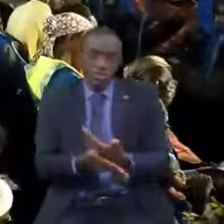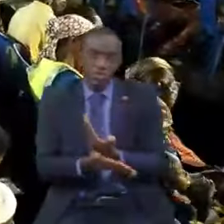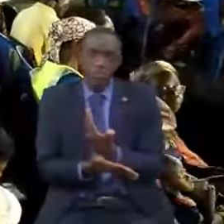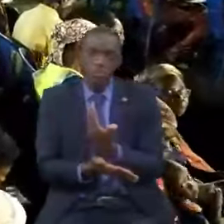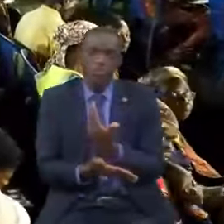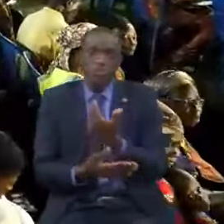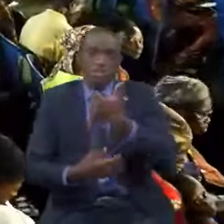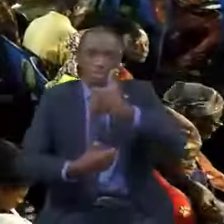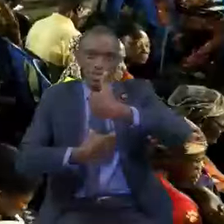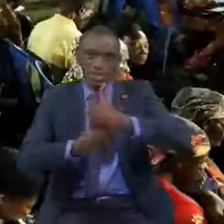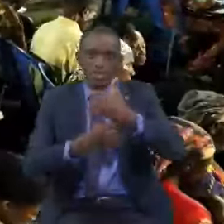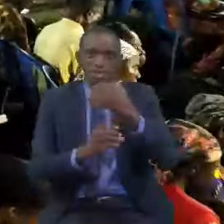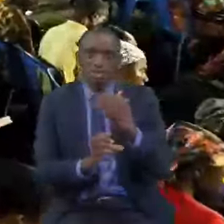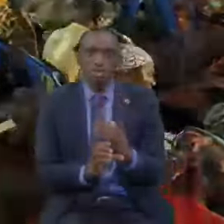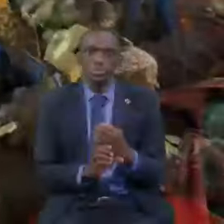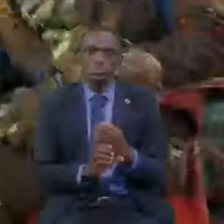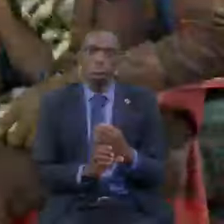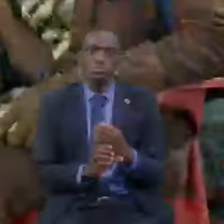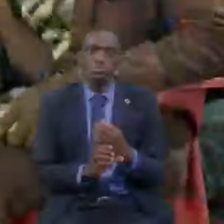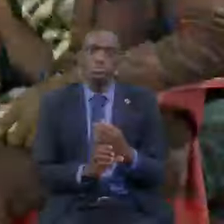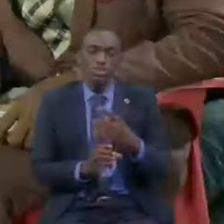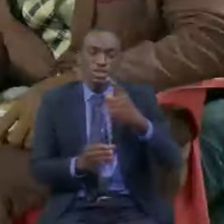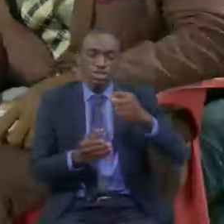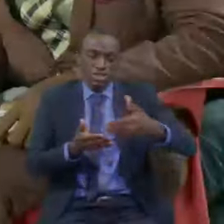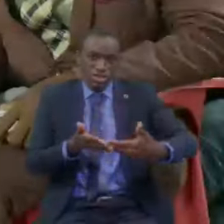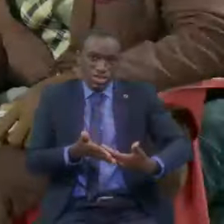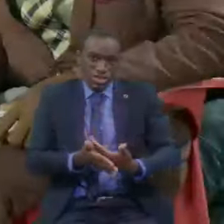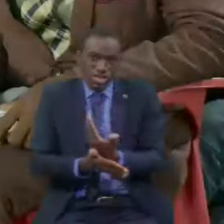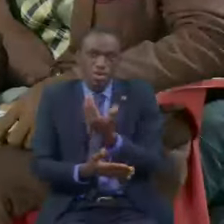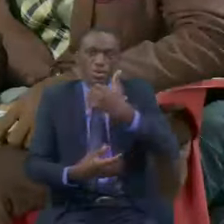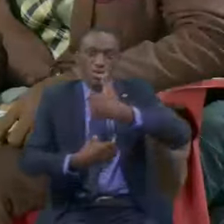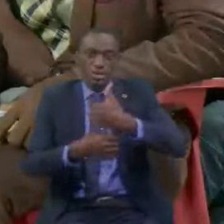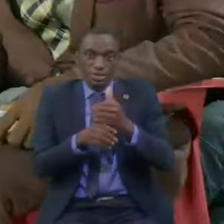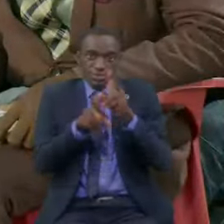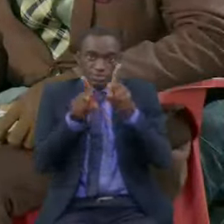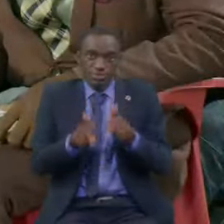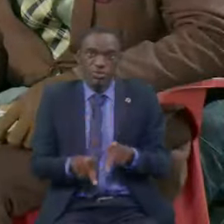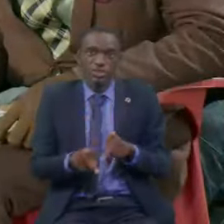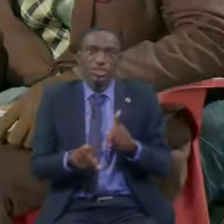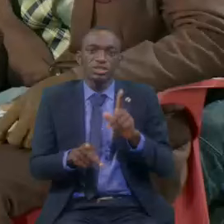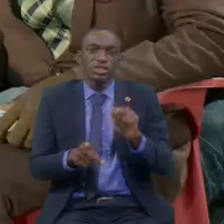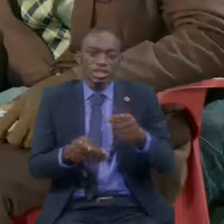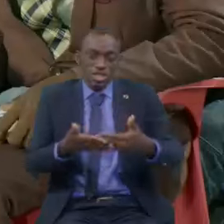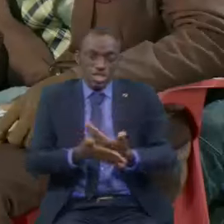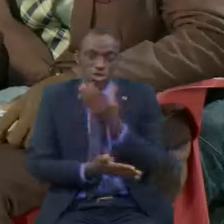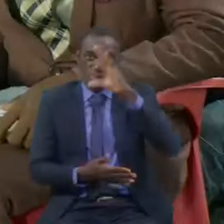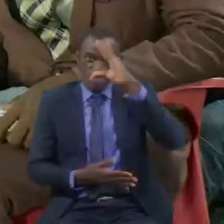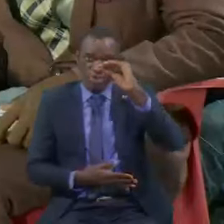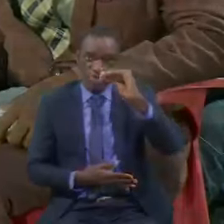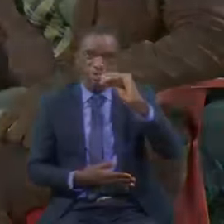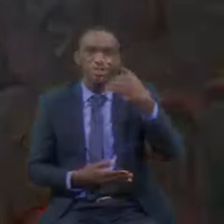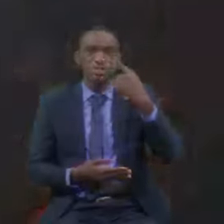creation, the new creature, the new man, the new